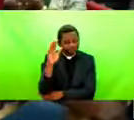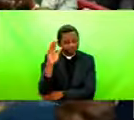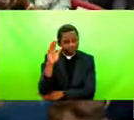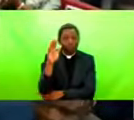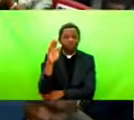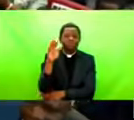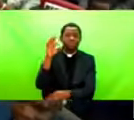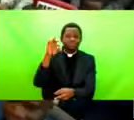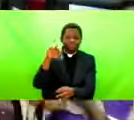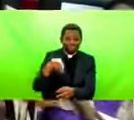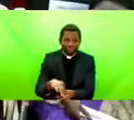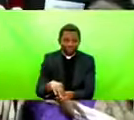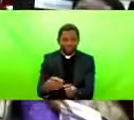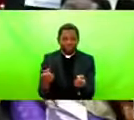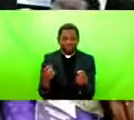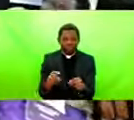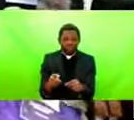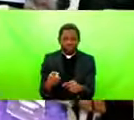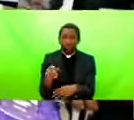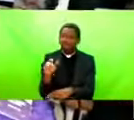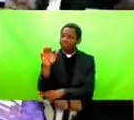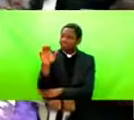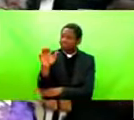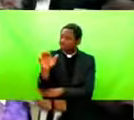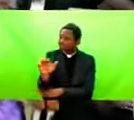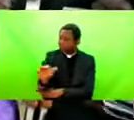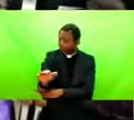time, so when the sun goes